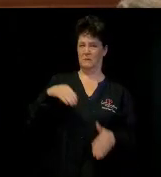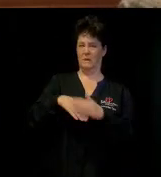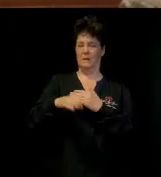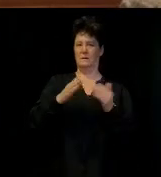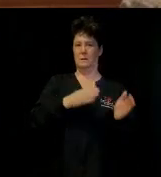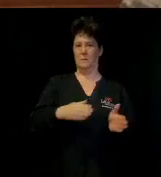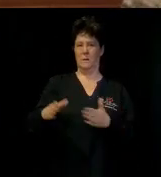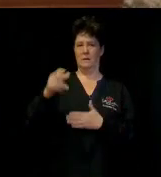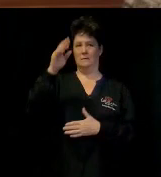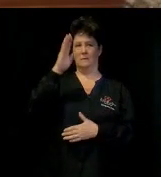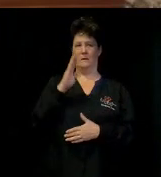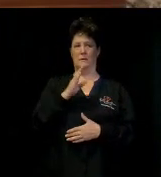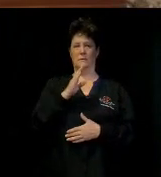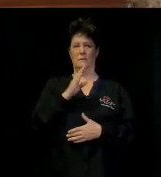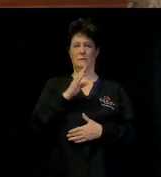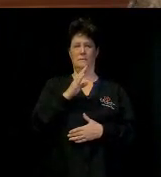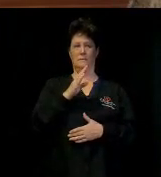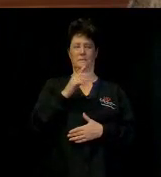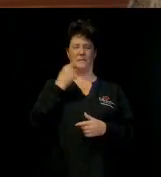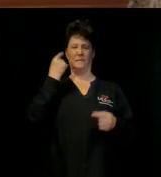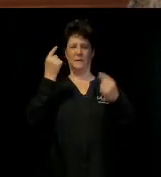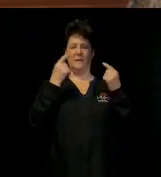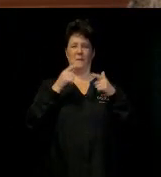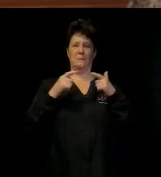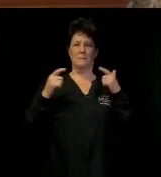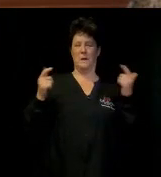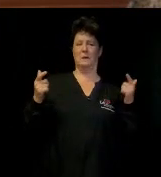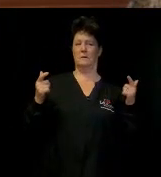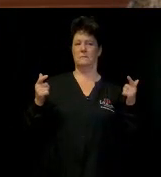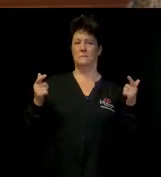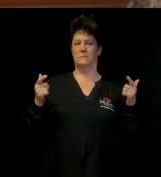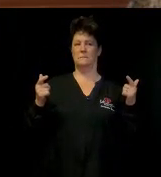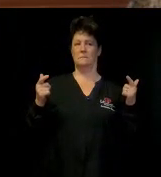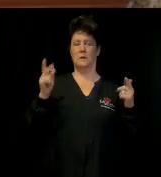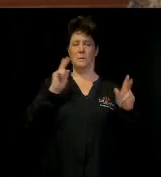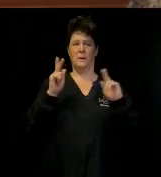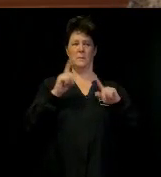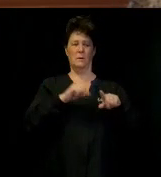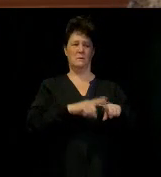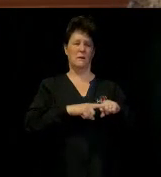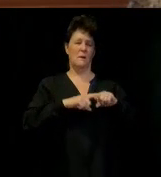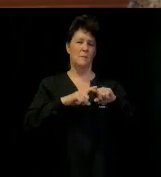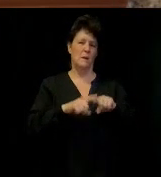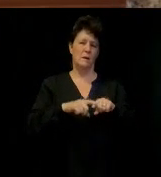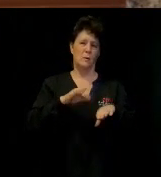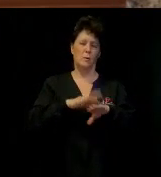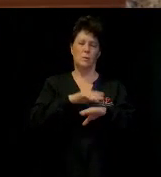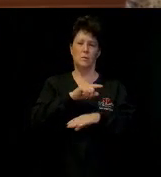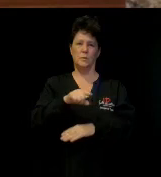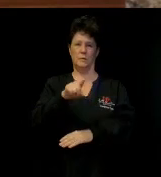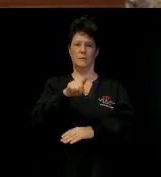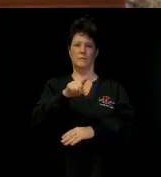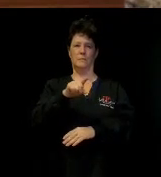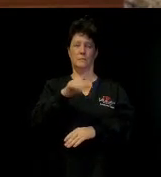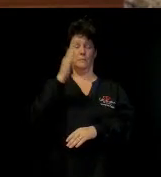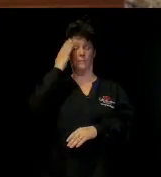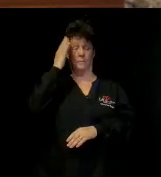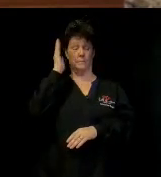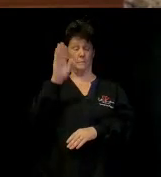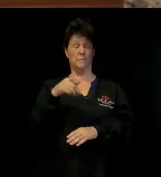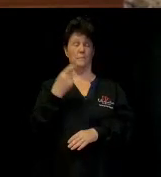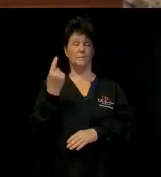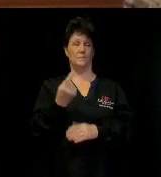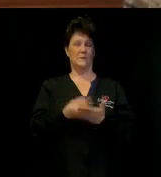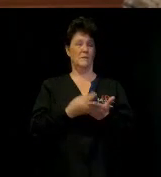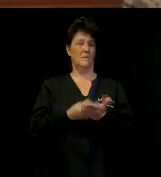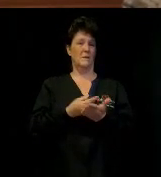bigger. There's people that's dependent on you seeking and studying and pursuing the Lord. I know sometimes it's hard. I